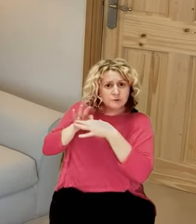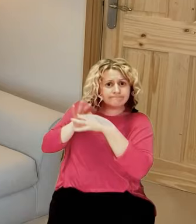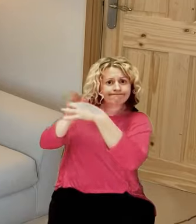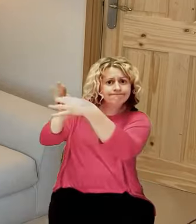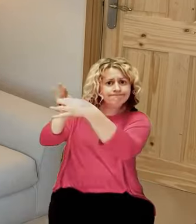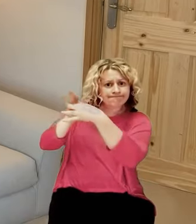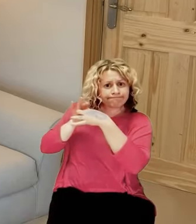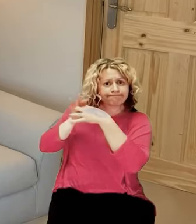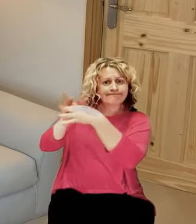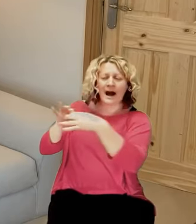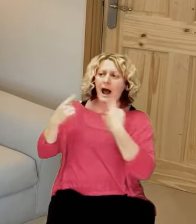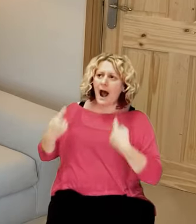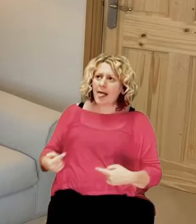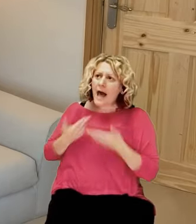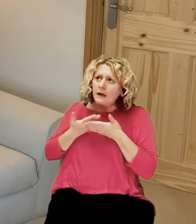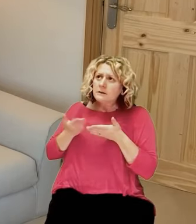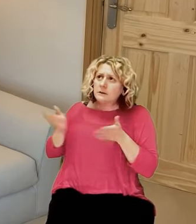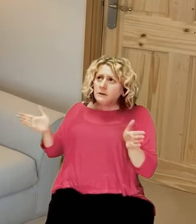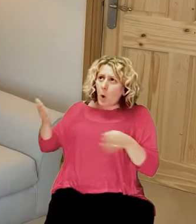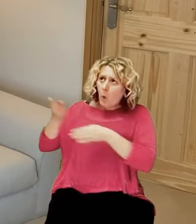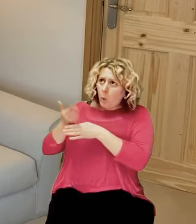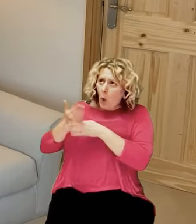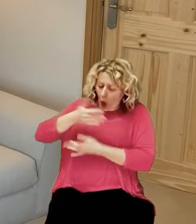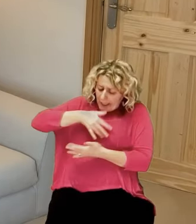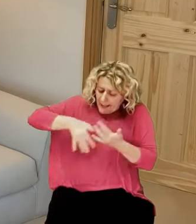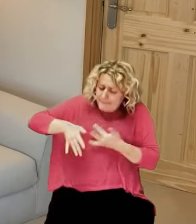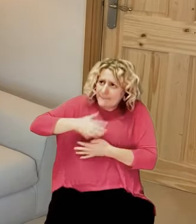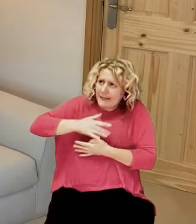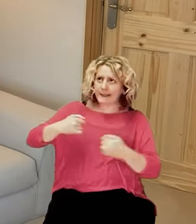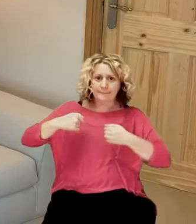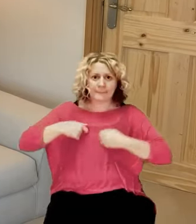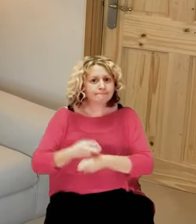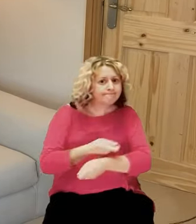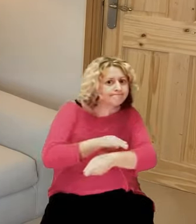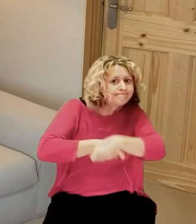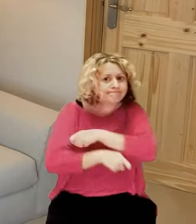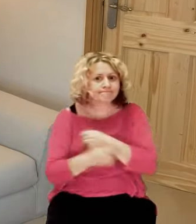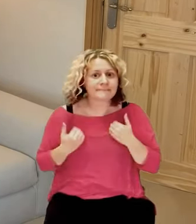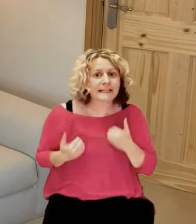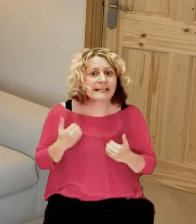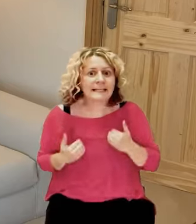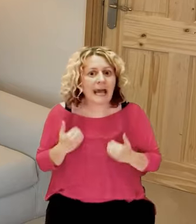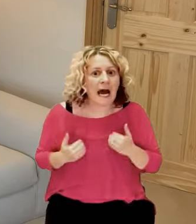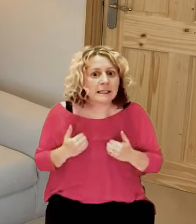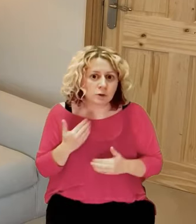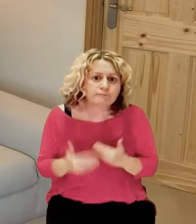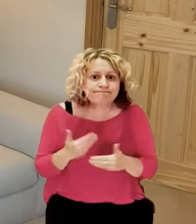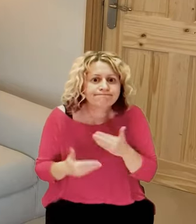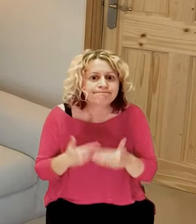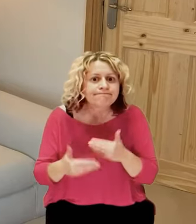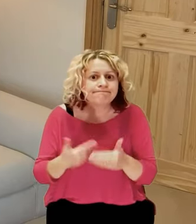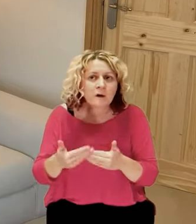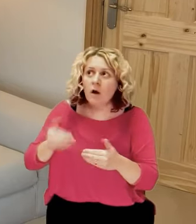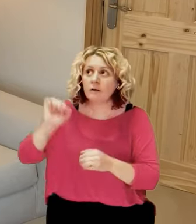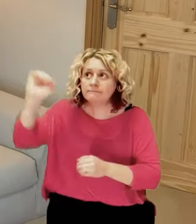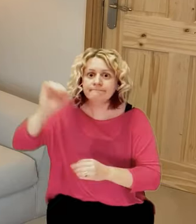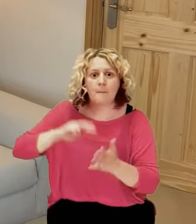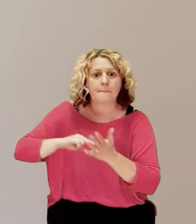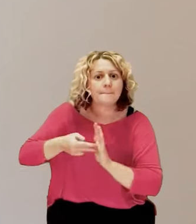were eager to work out the plan I had for you. Hiya, come here, my son.